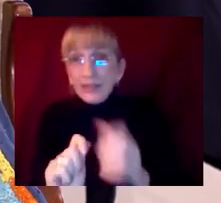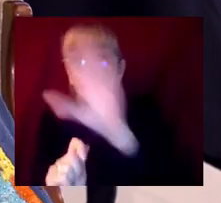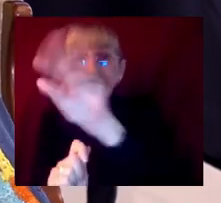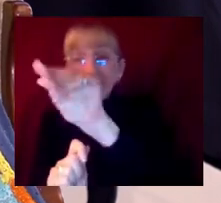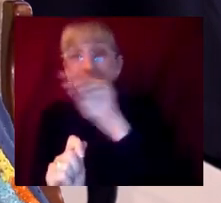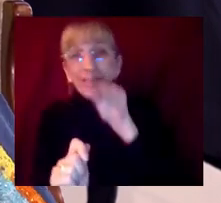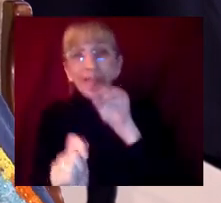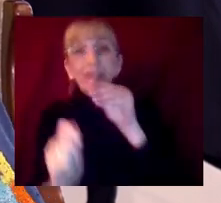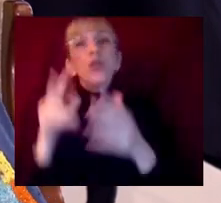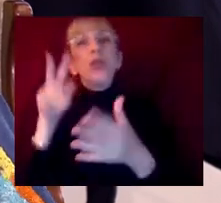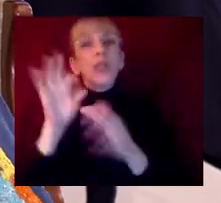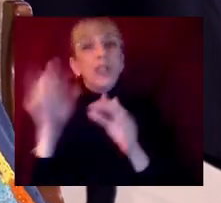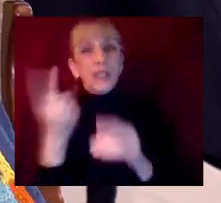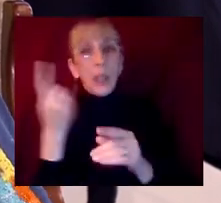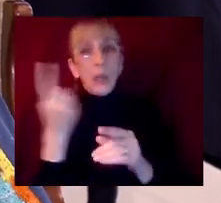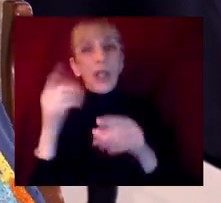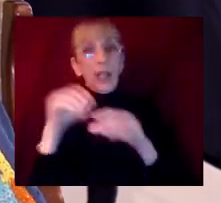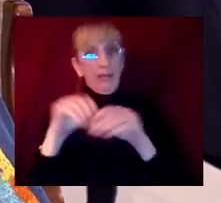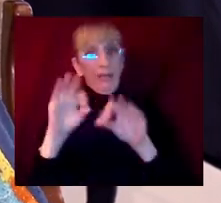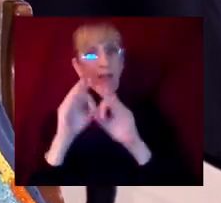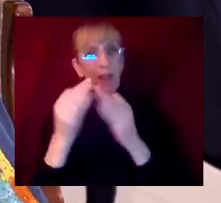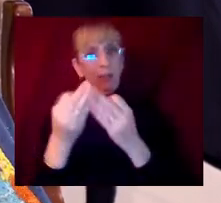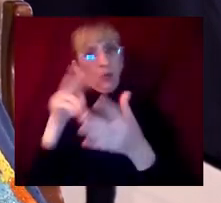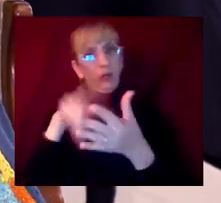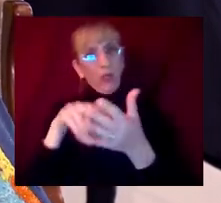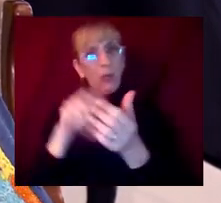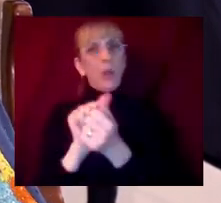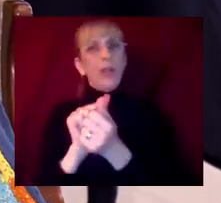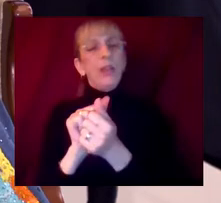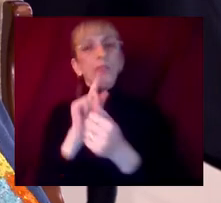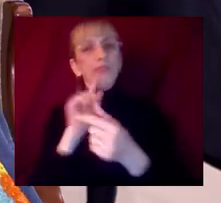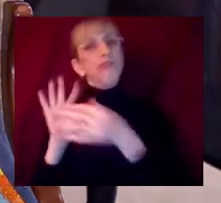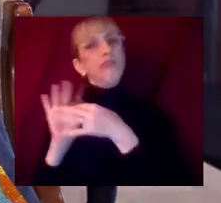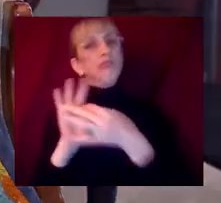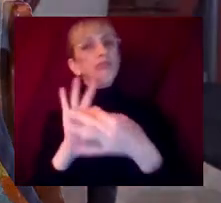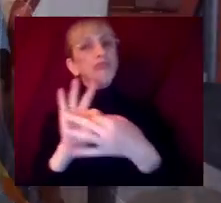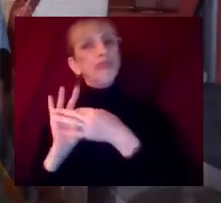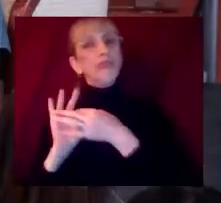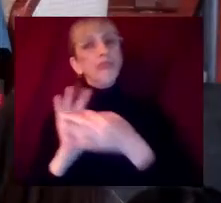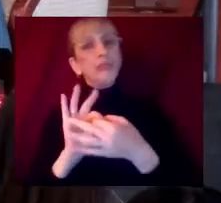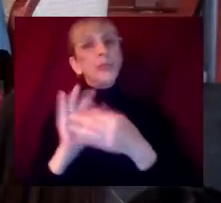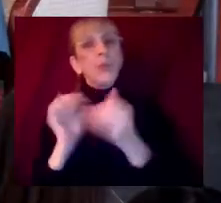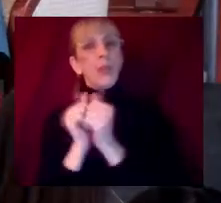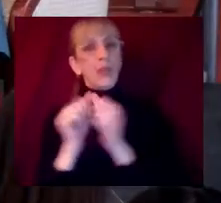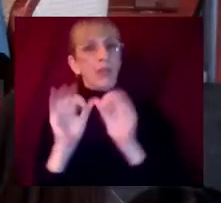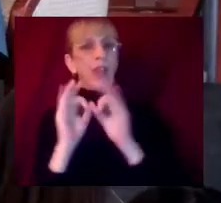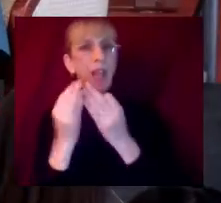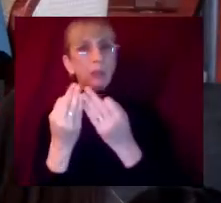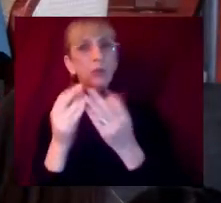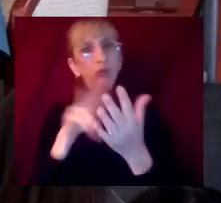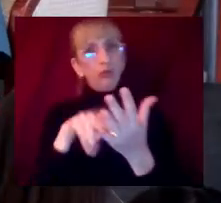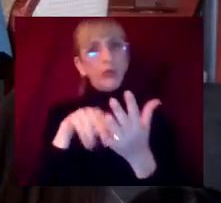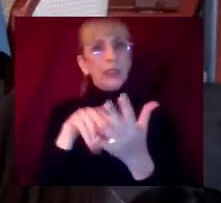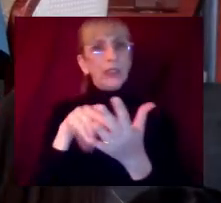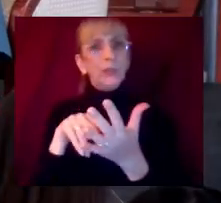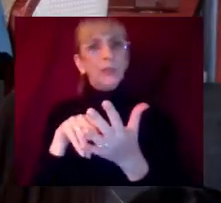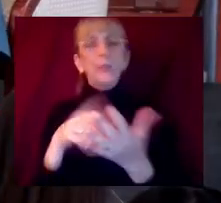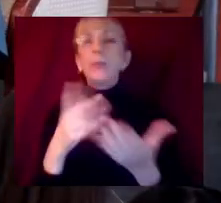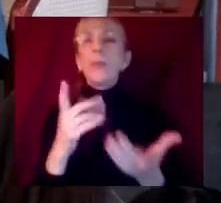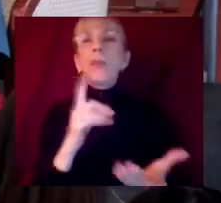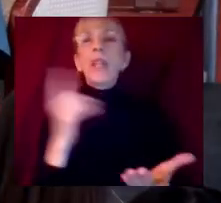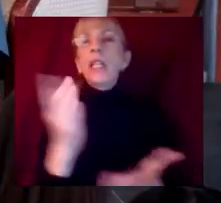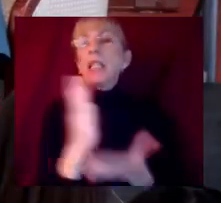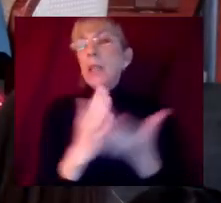family read with them. So I think it's really a bonding thing as well for the kids with the families and all that. So it's just something that's